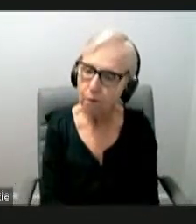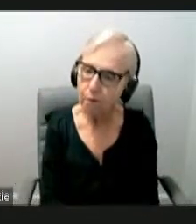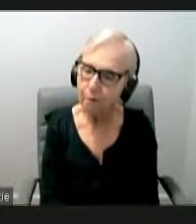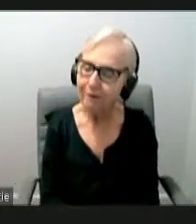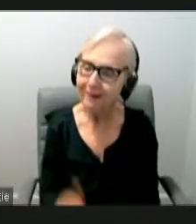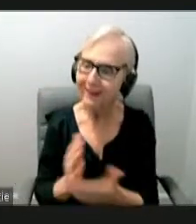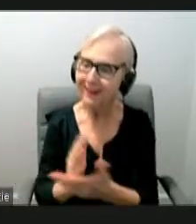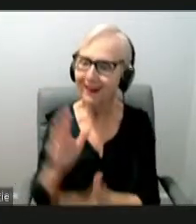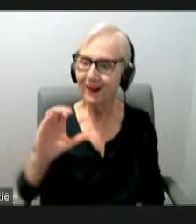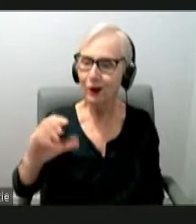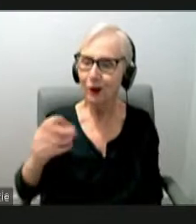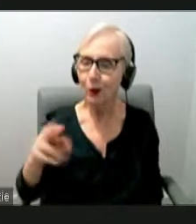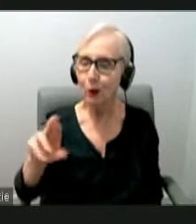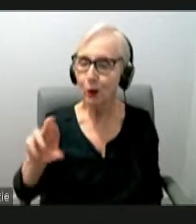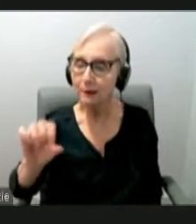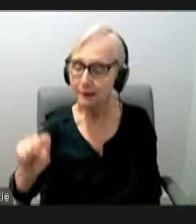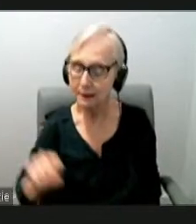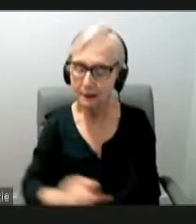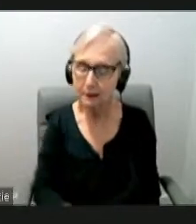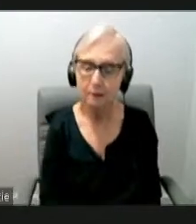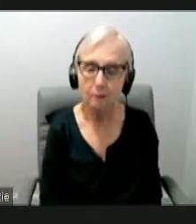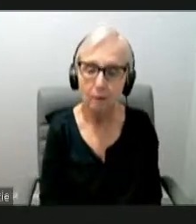All right, Chris.